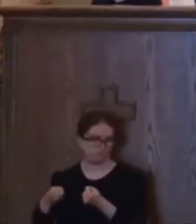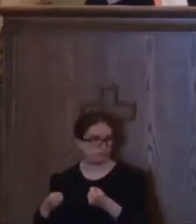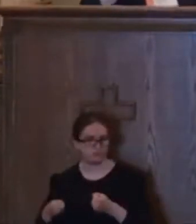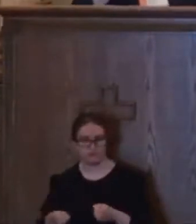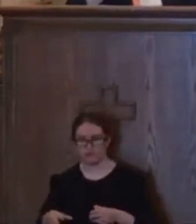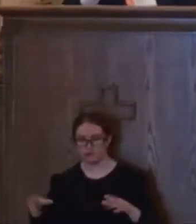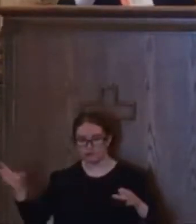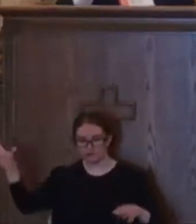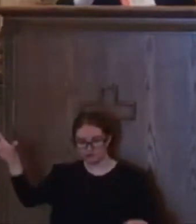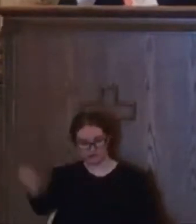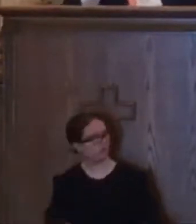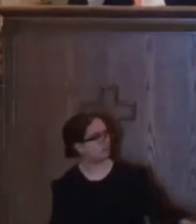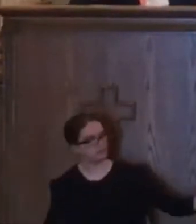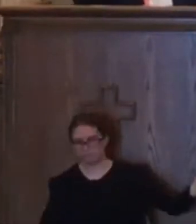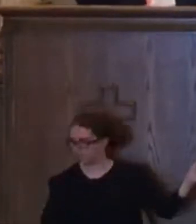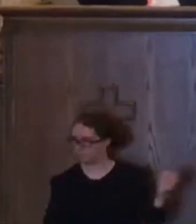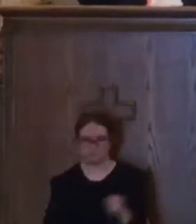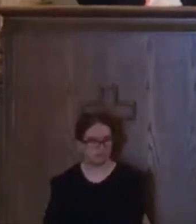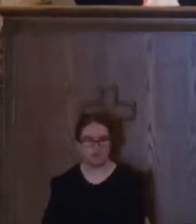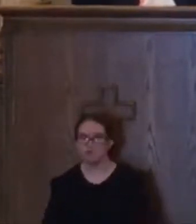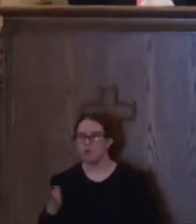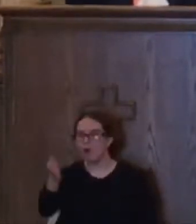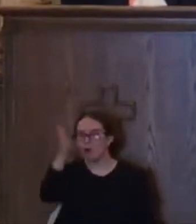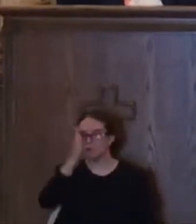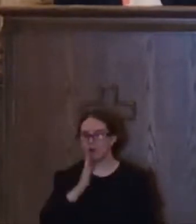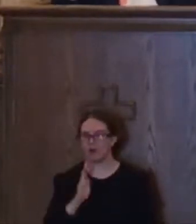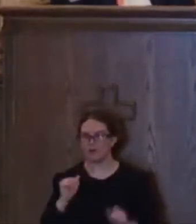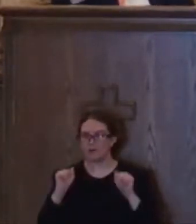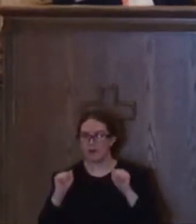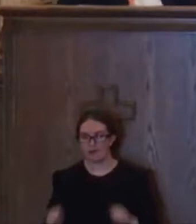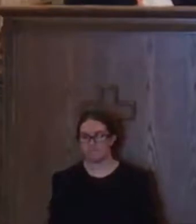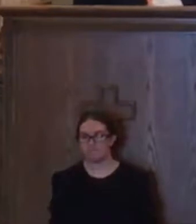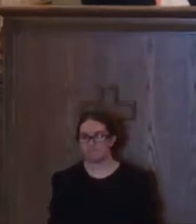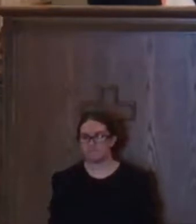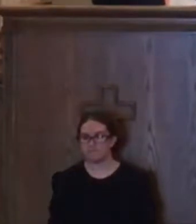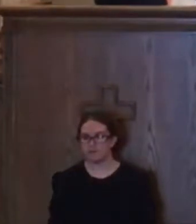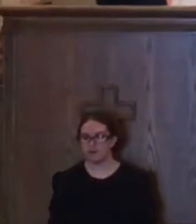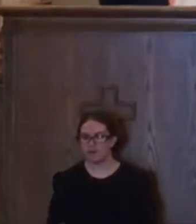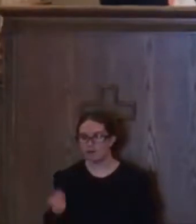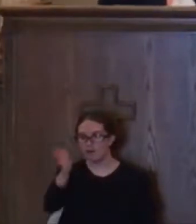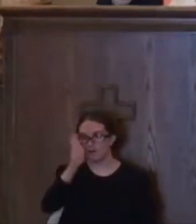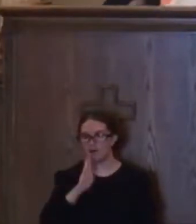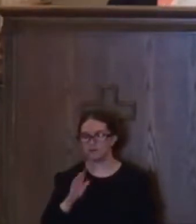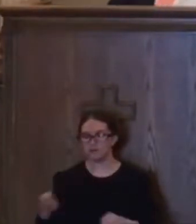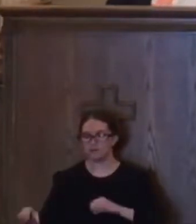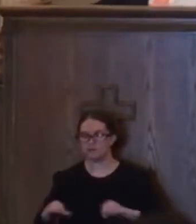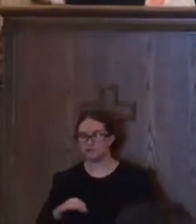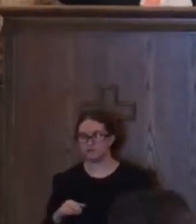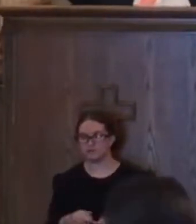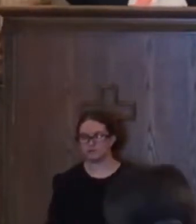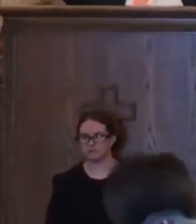not going to tear you down. That you know God's still able. That you know that God's going to do it.